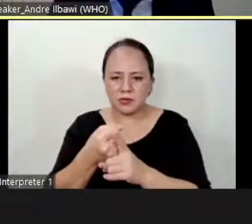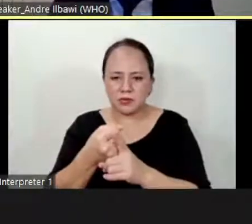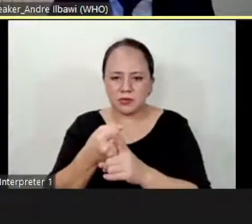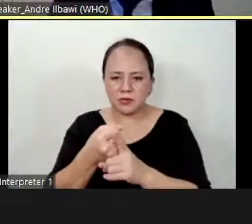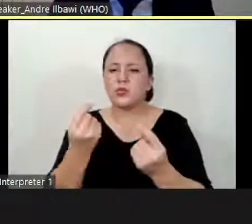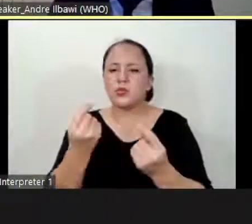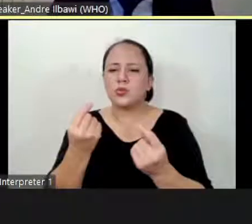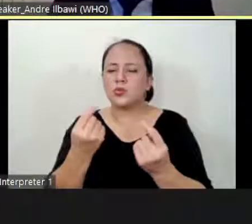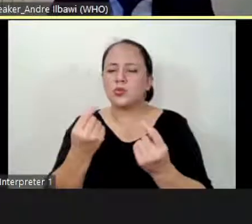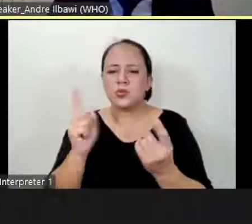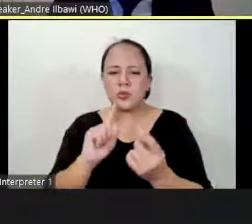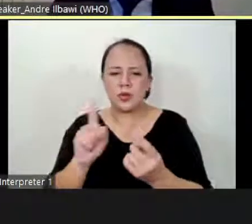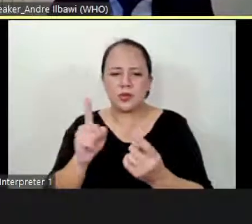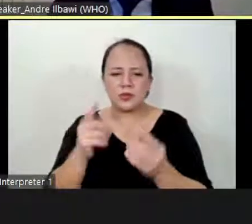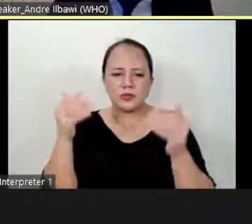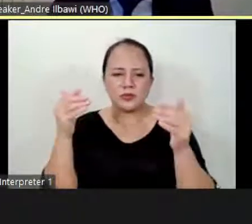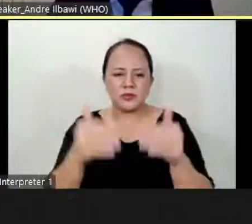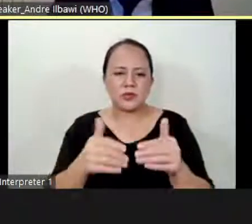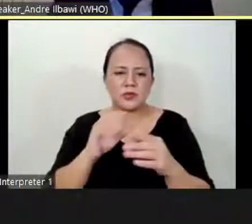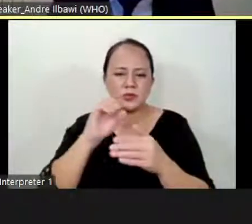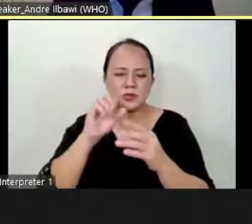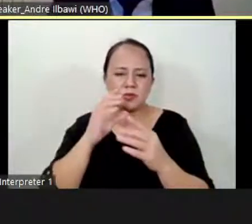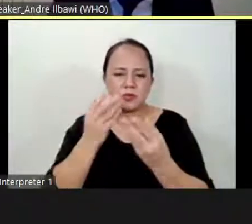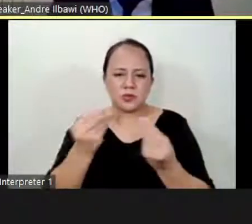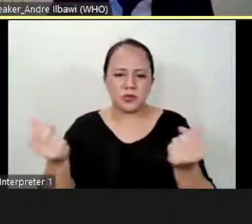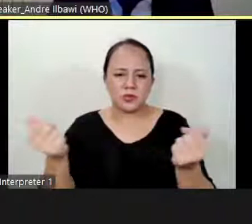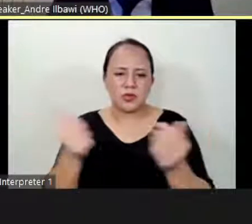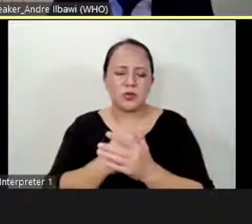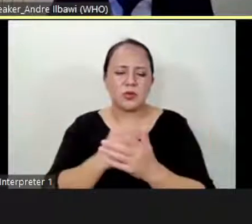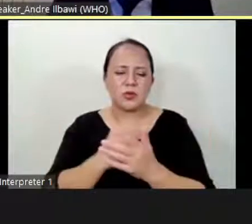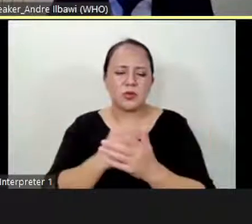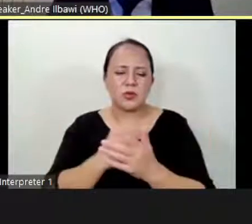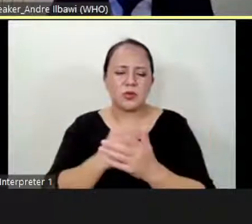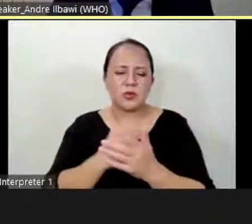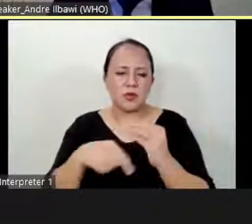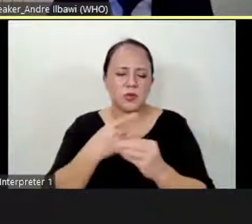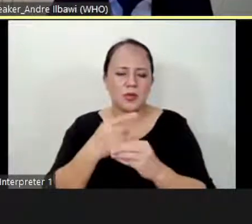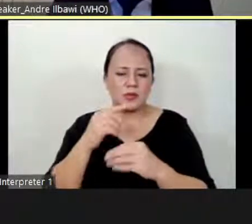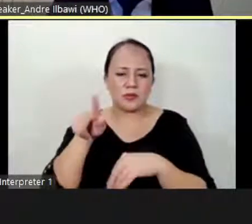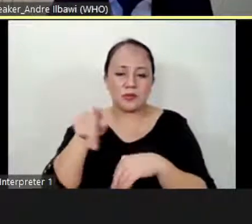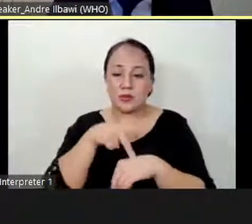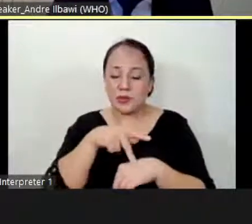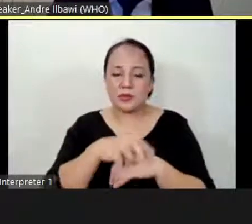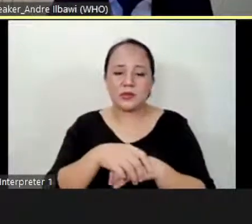do? Let's focus now on the solution. We're talking about, in a country like the Philippines,